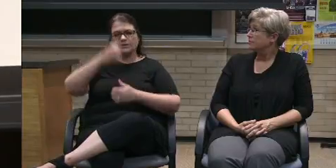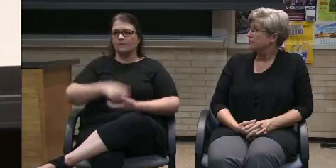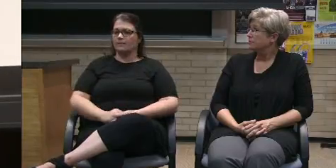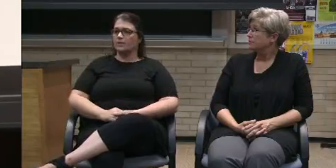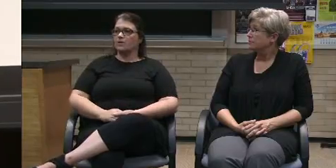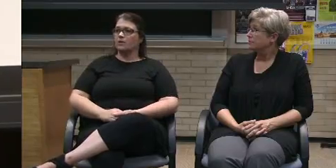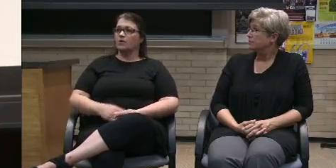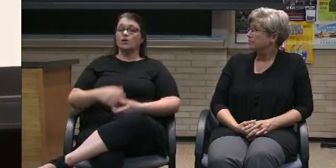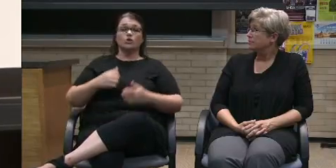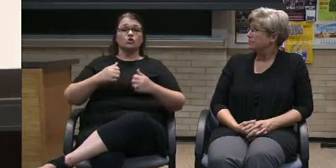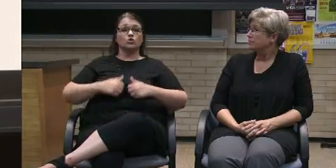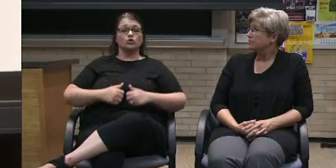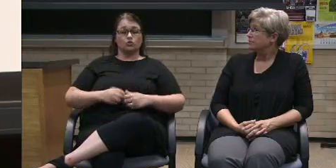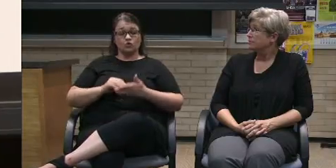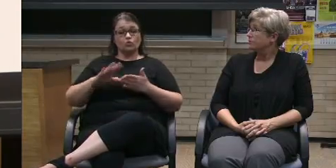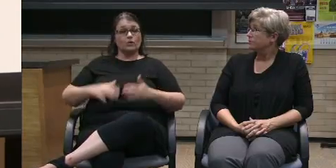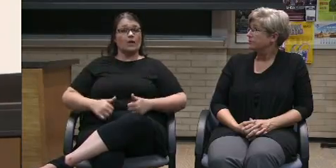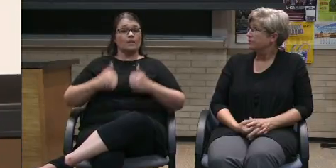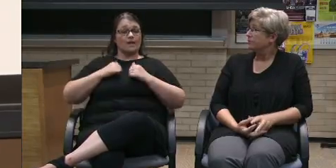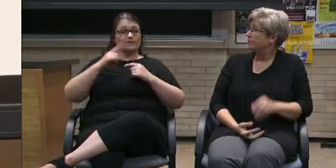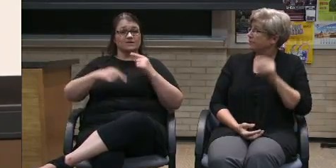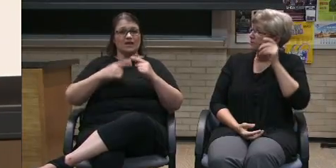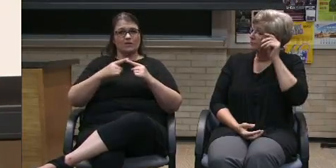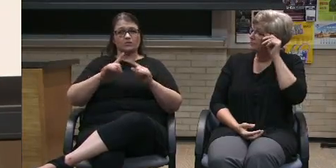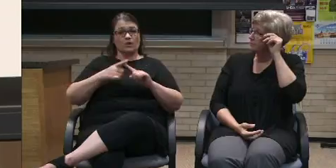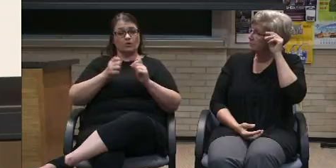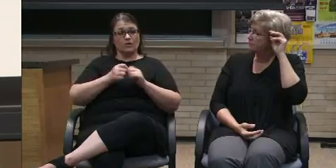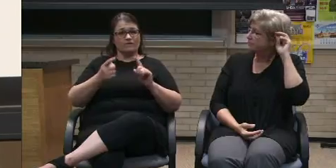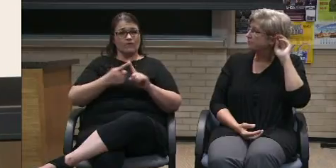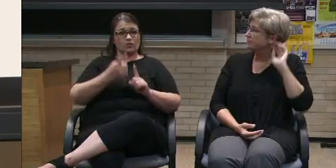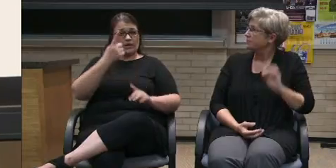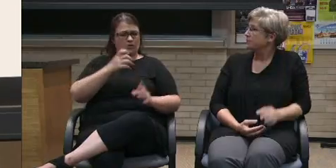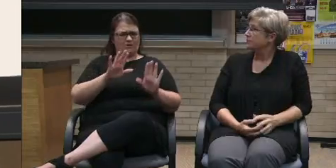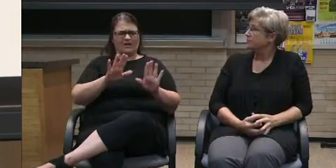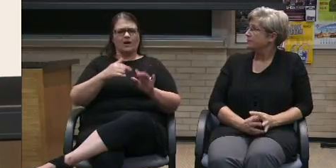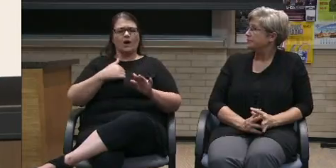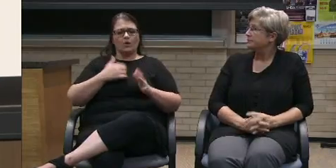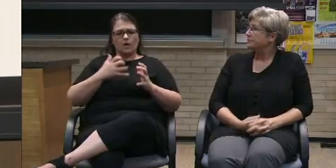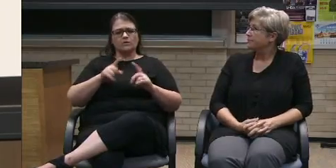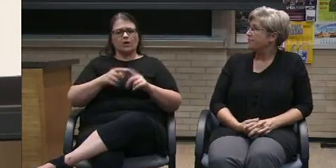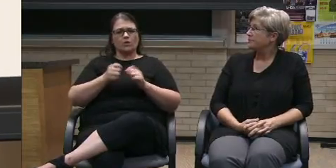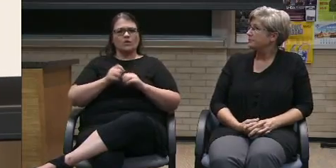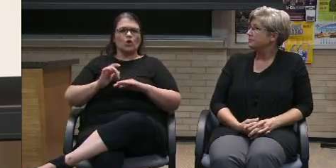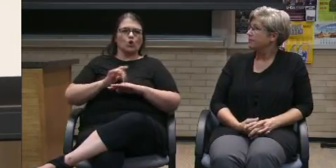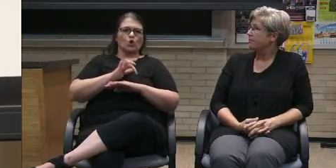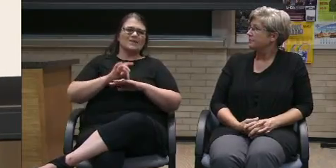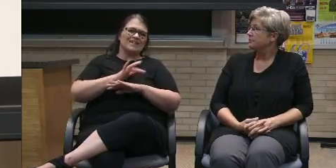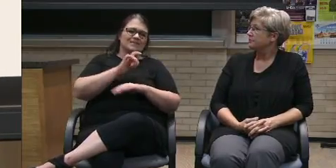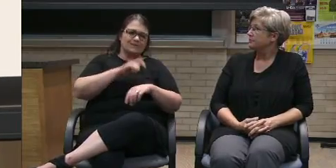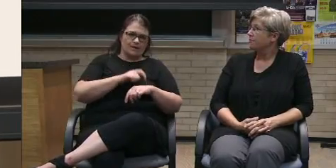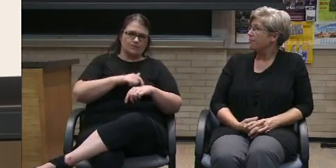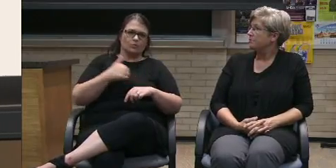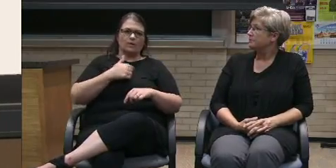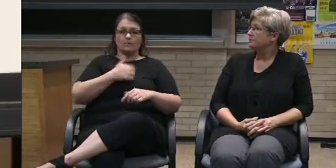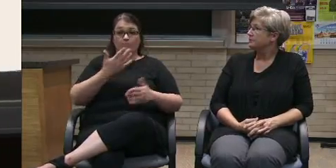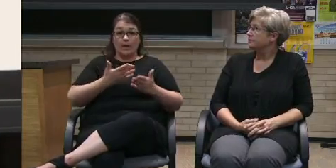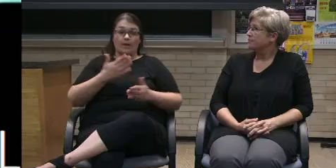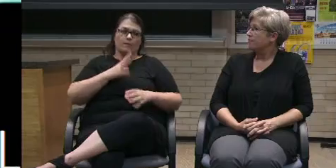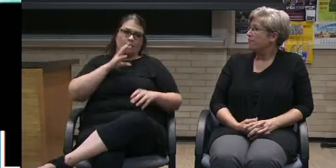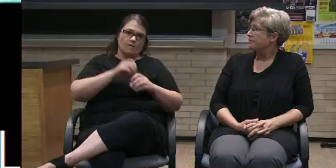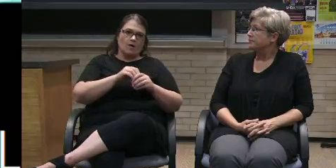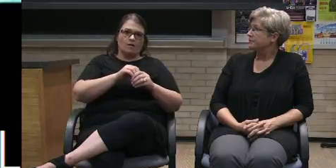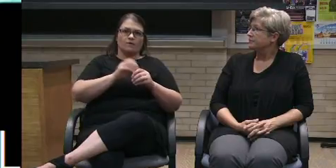cycle, rather than starting with the first inquiry, wanted to start with the earliest times that we might become part of our students' lives,